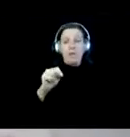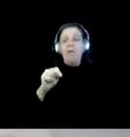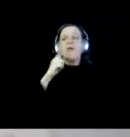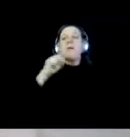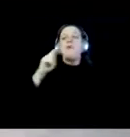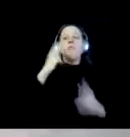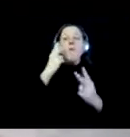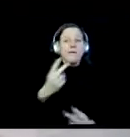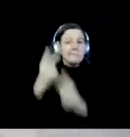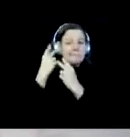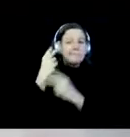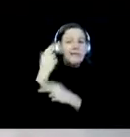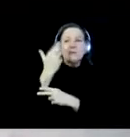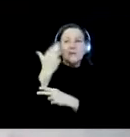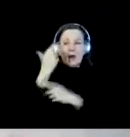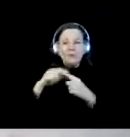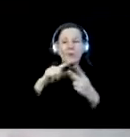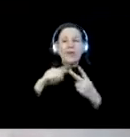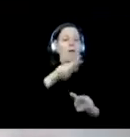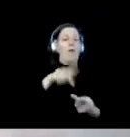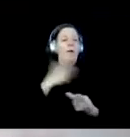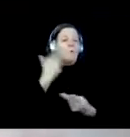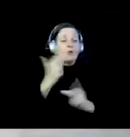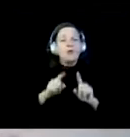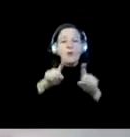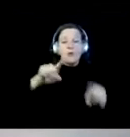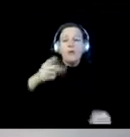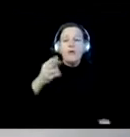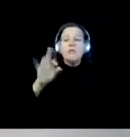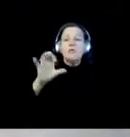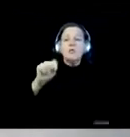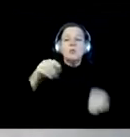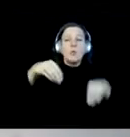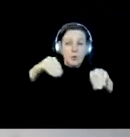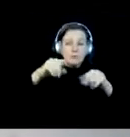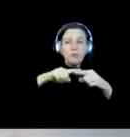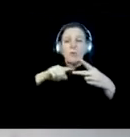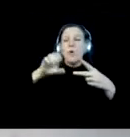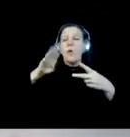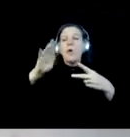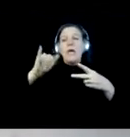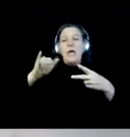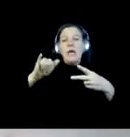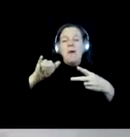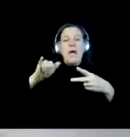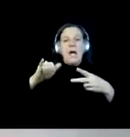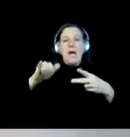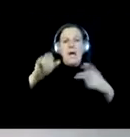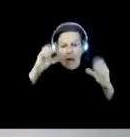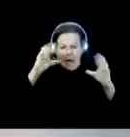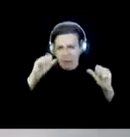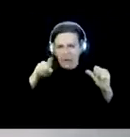to thrift stores, looking at eBay, it never ceases to blow my mind when someone gives away their personal photographs. Like,